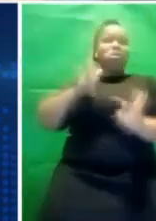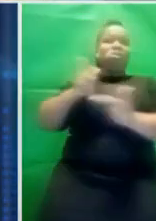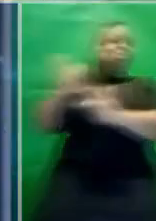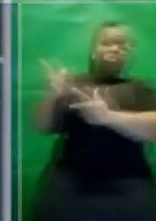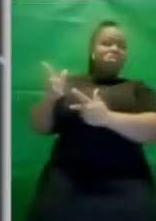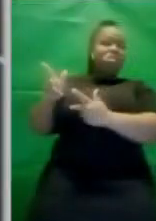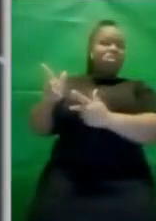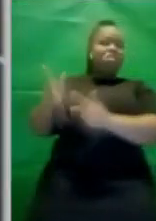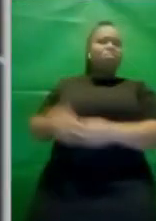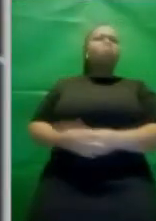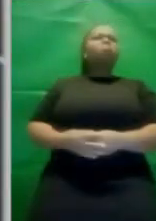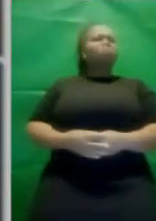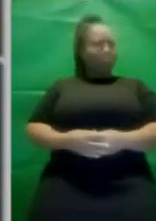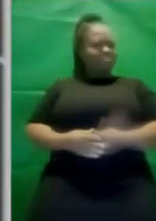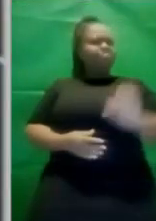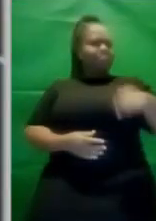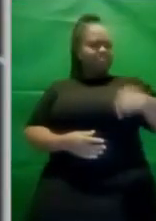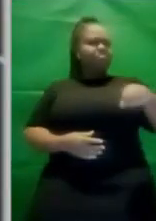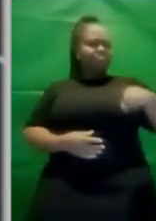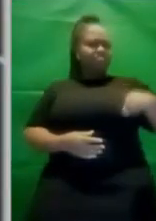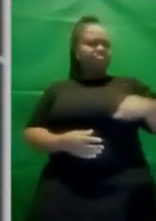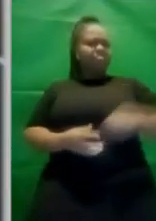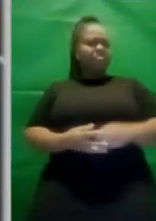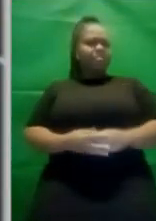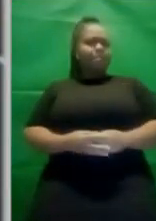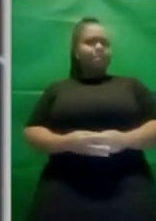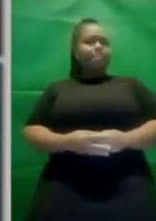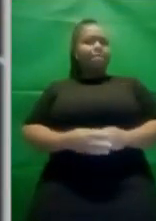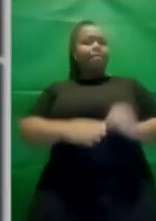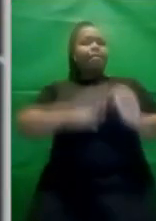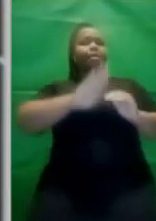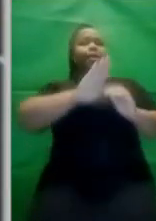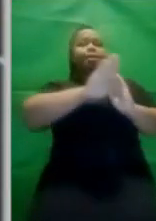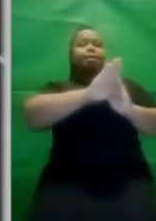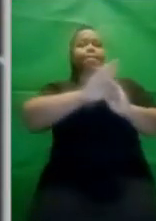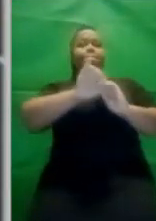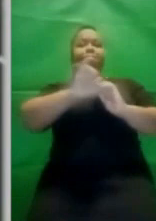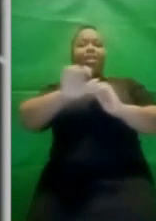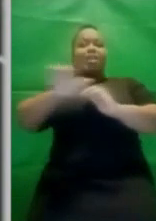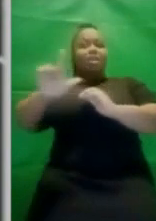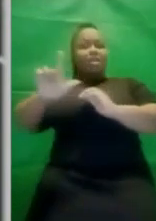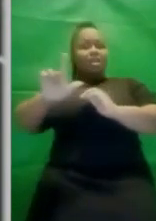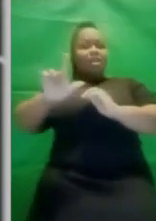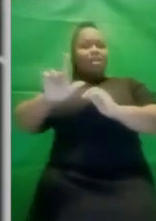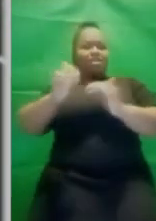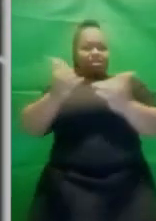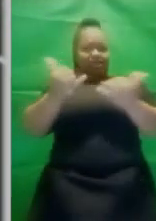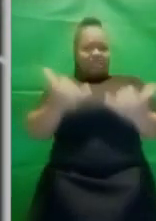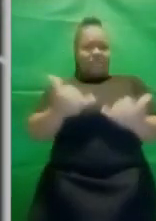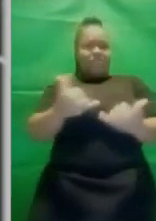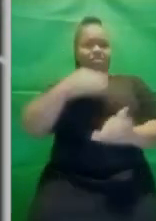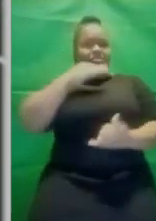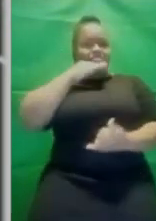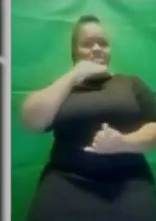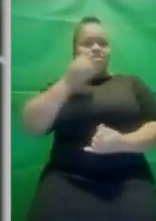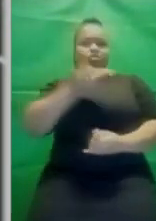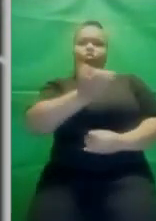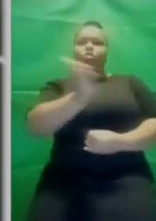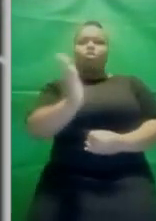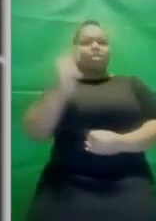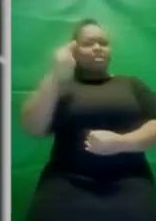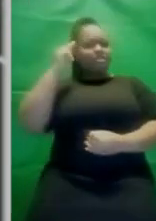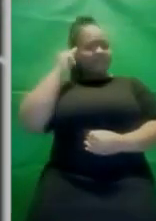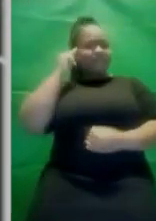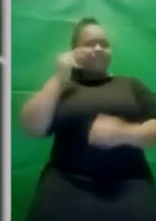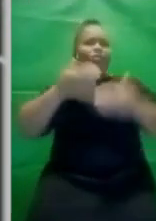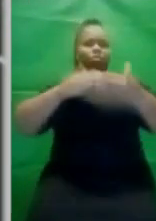Yeah, so in effect, what the bill will do is it will allow now for them to have a platform in which